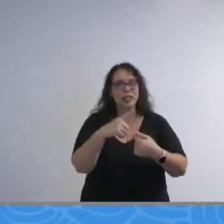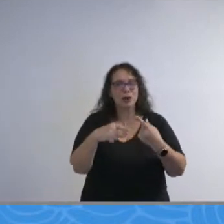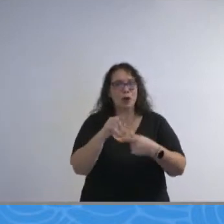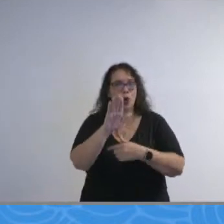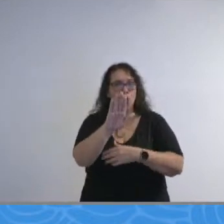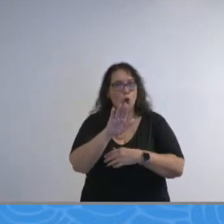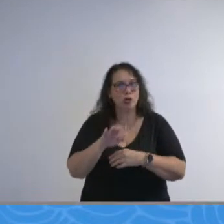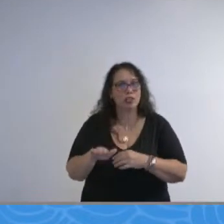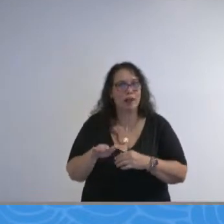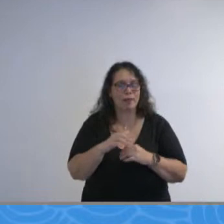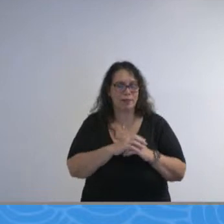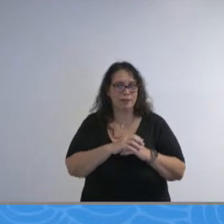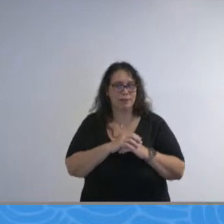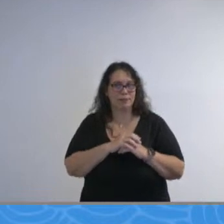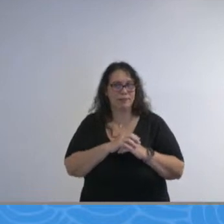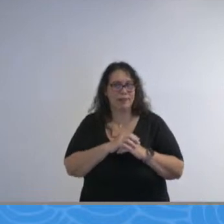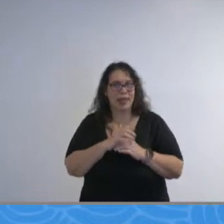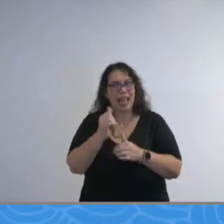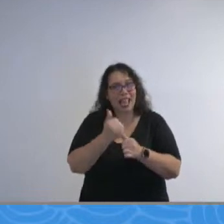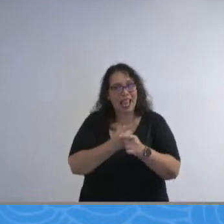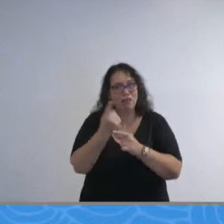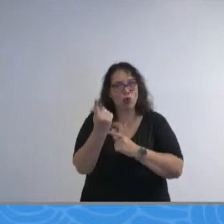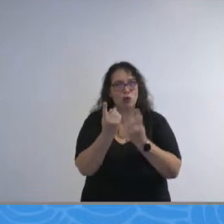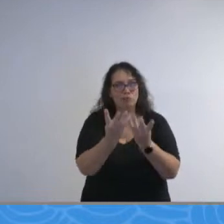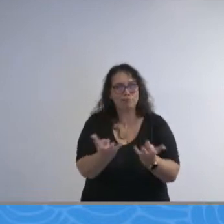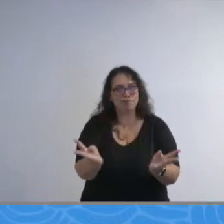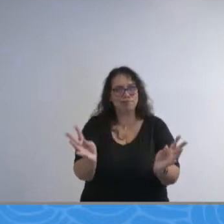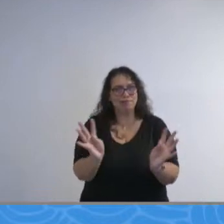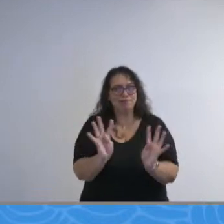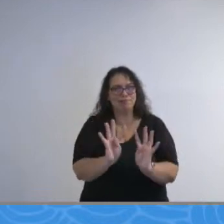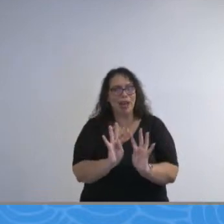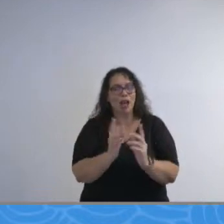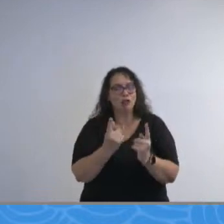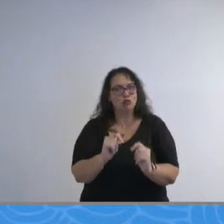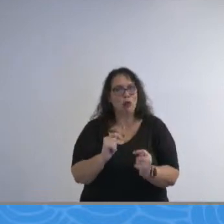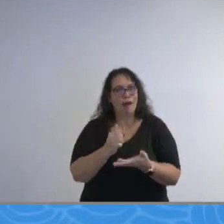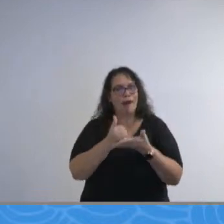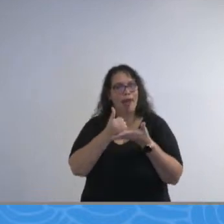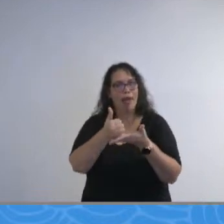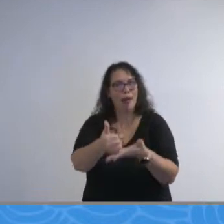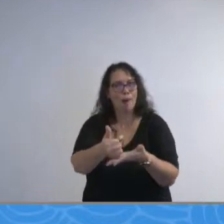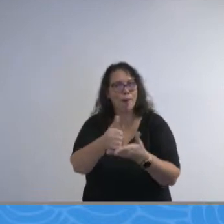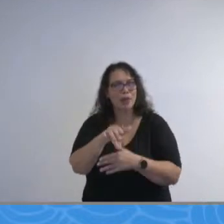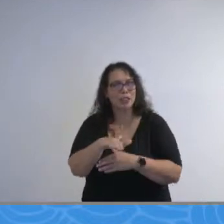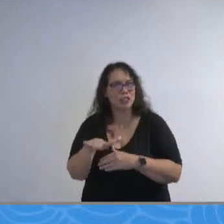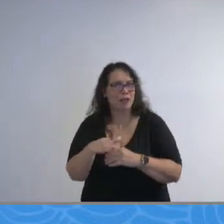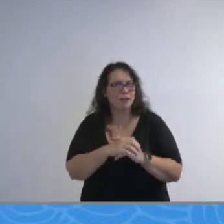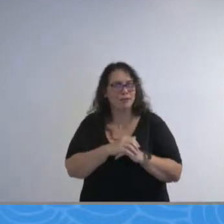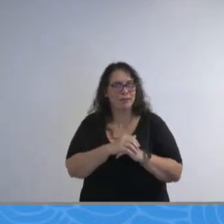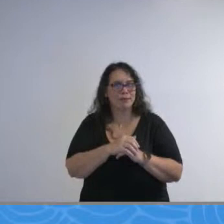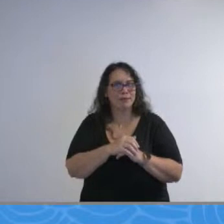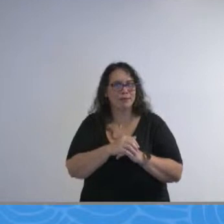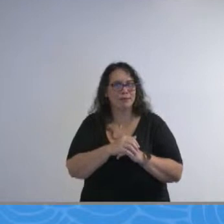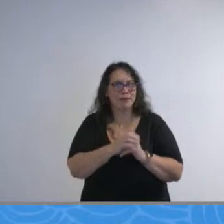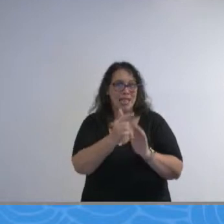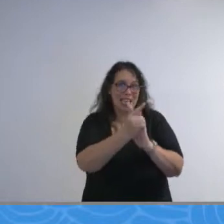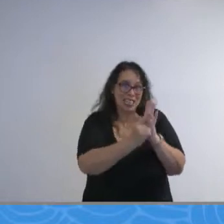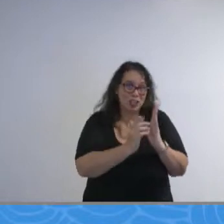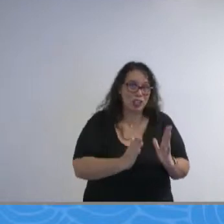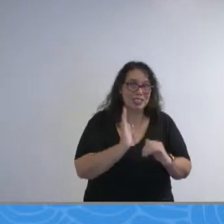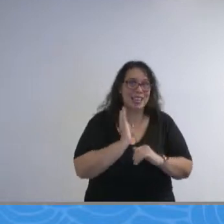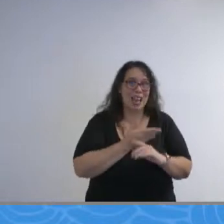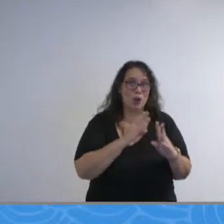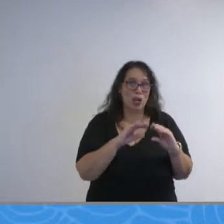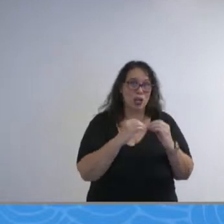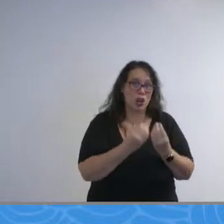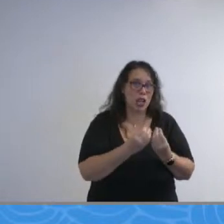child. Everybody is there to try to help the child. So attorneys at our organization